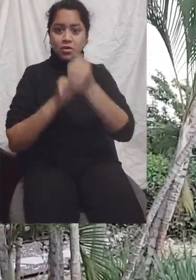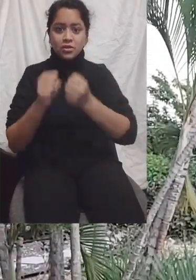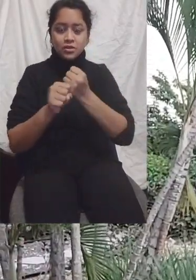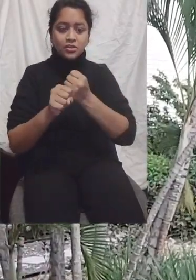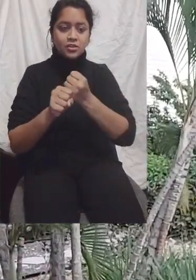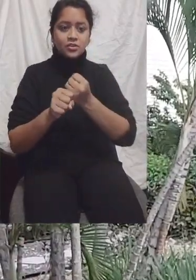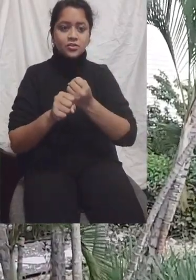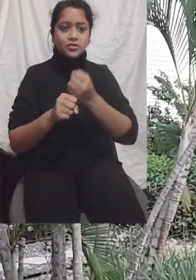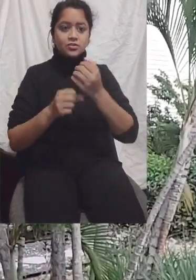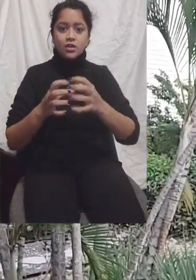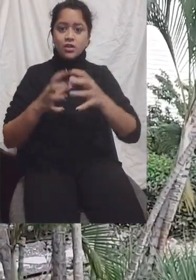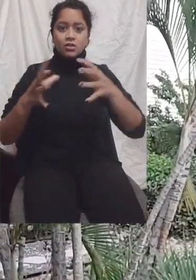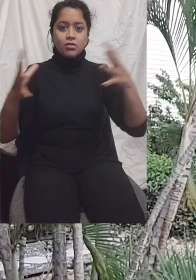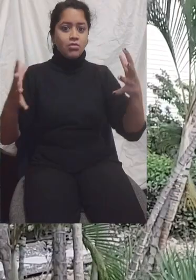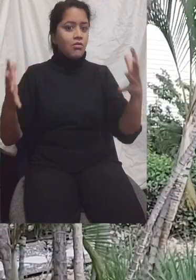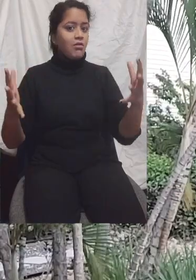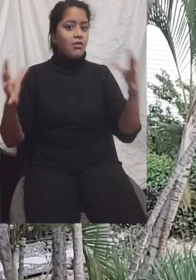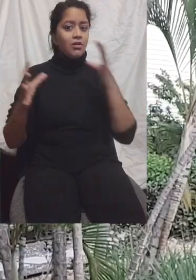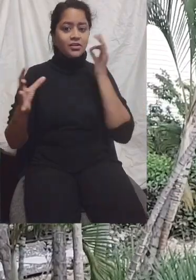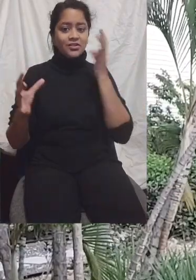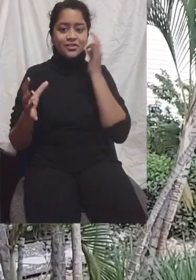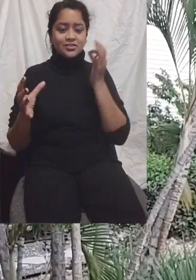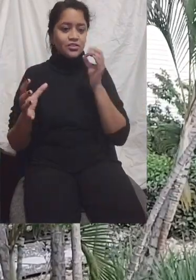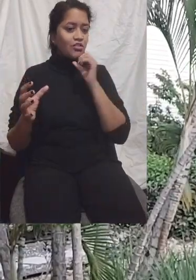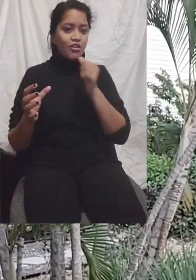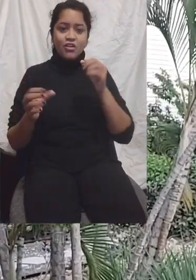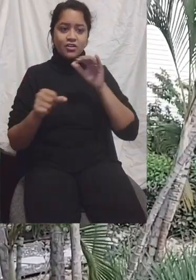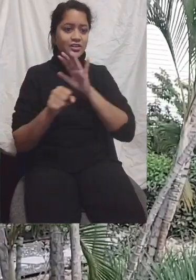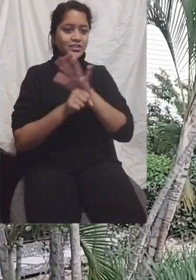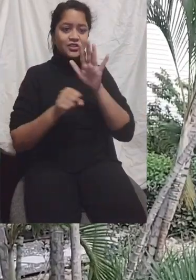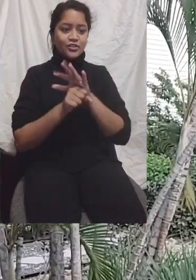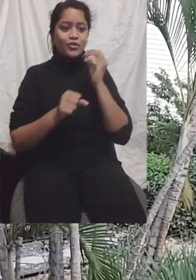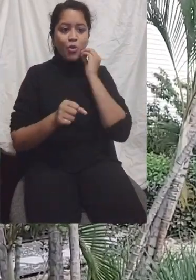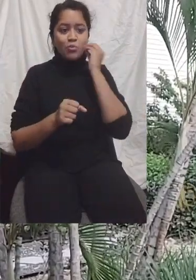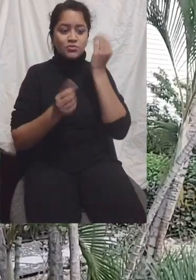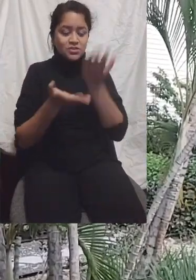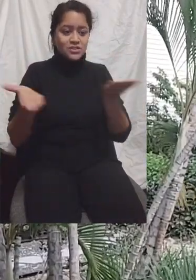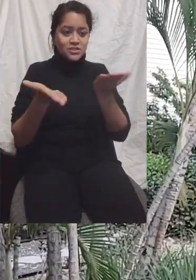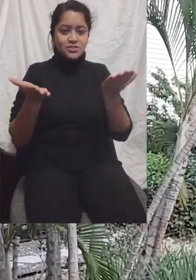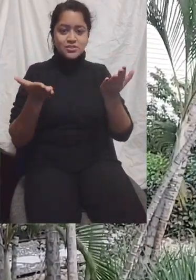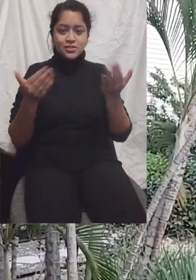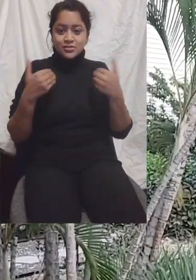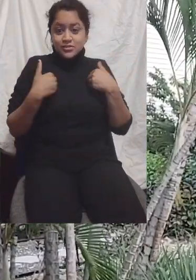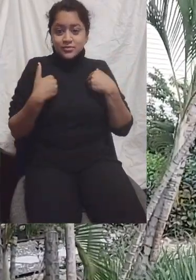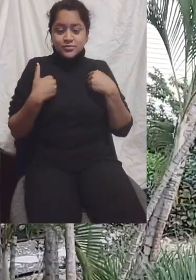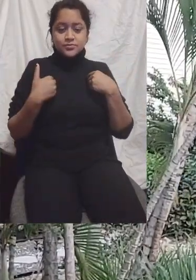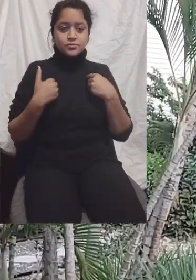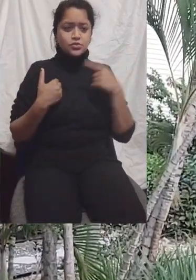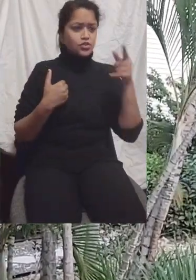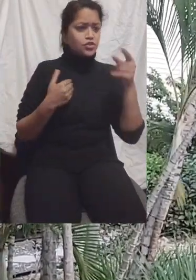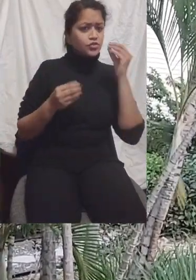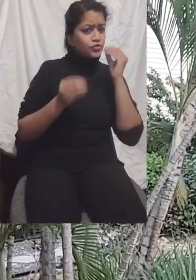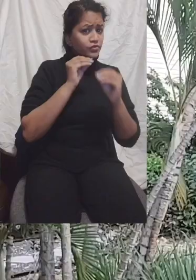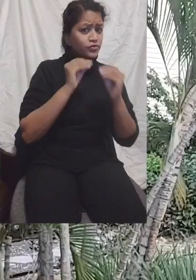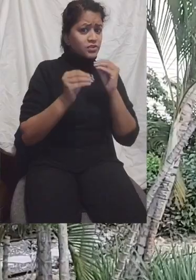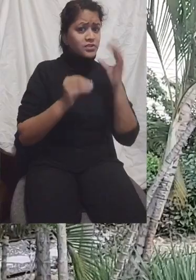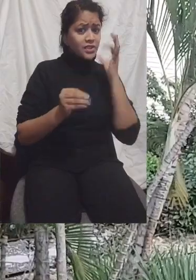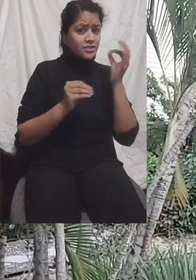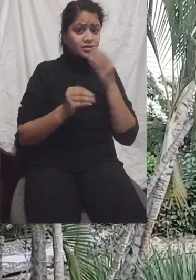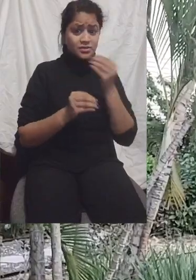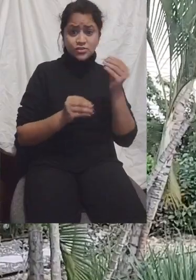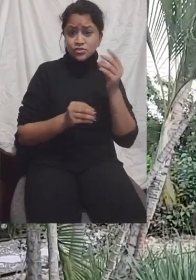get pregnant and have another litter. So within a year, that's a tremendous amount of cats that are being born,